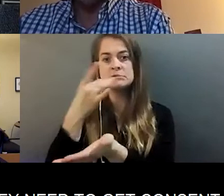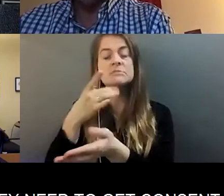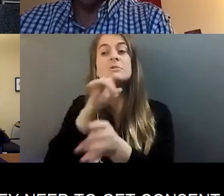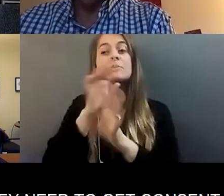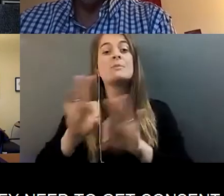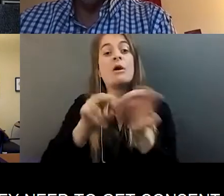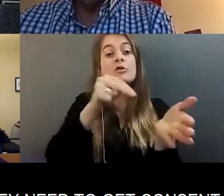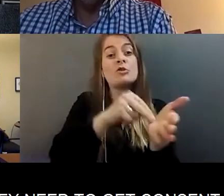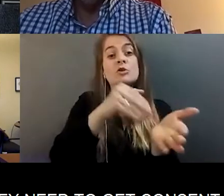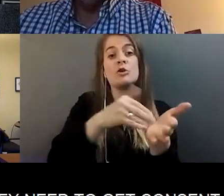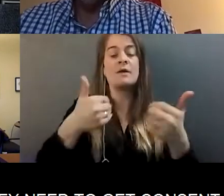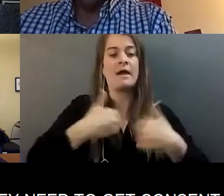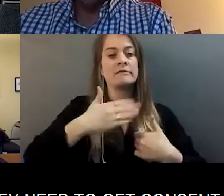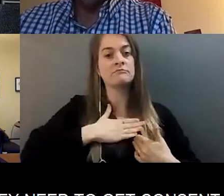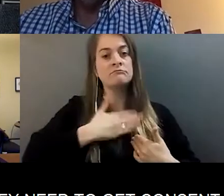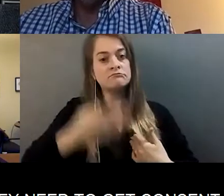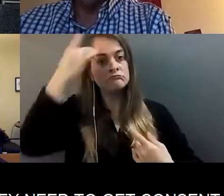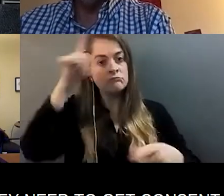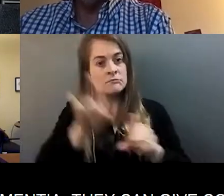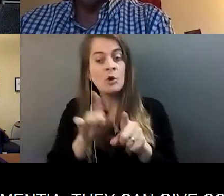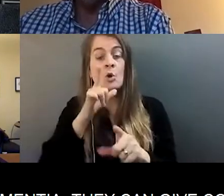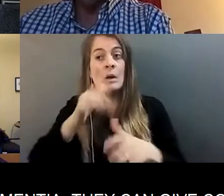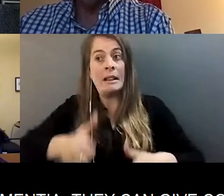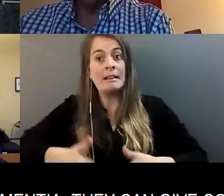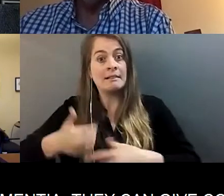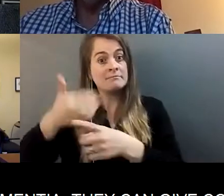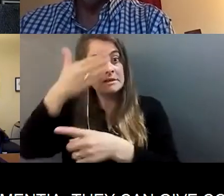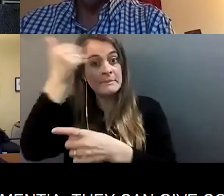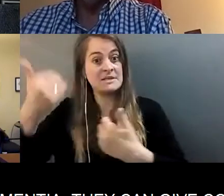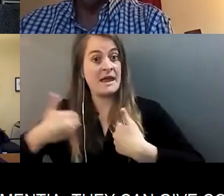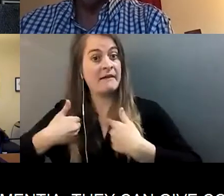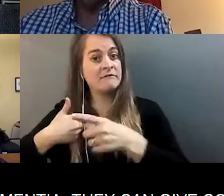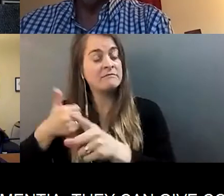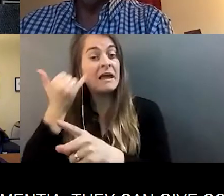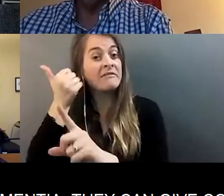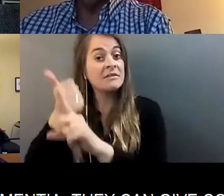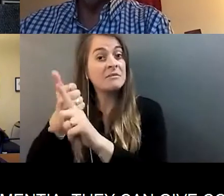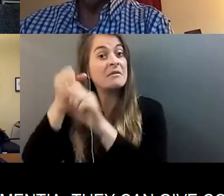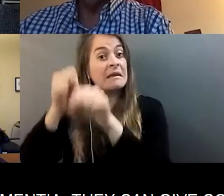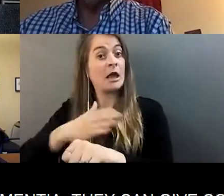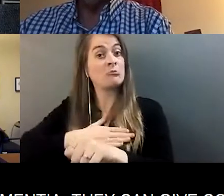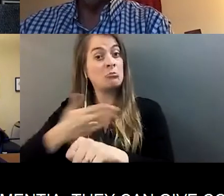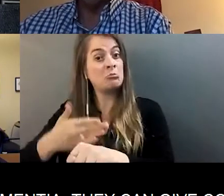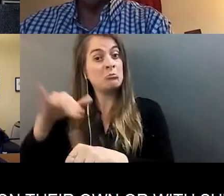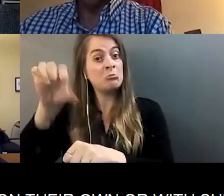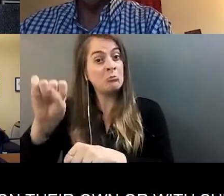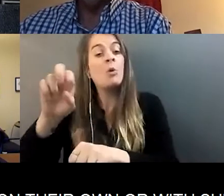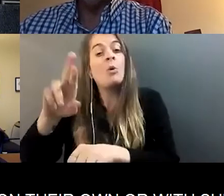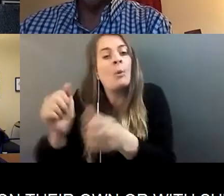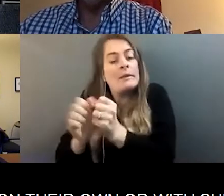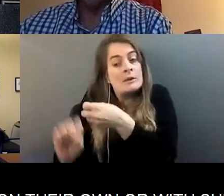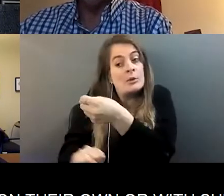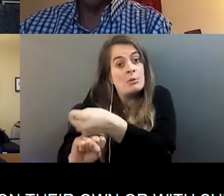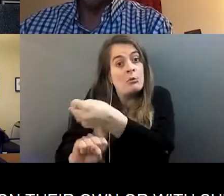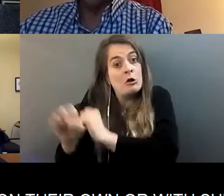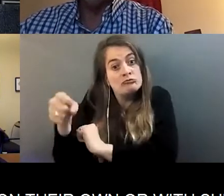consent either from the person living with dementia, if they can give consent for themselves, either on their own or with support from someone